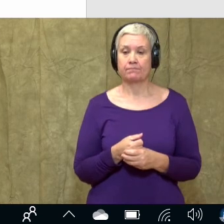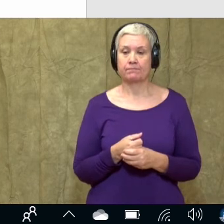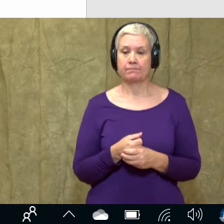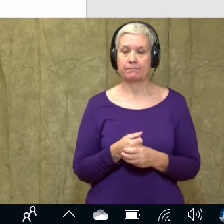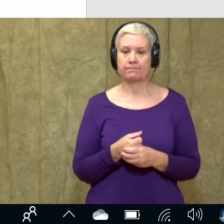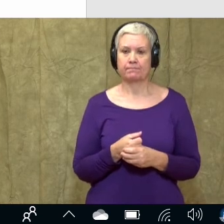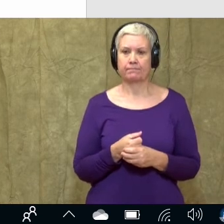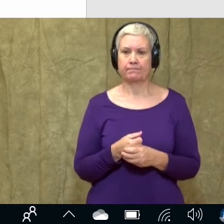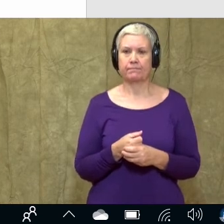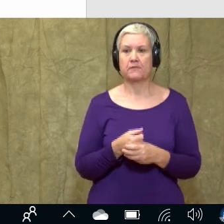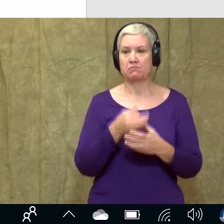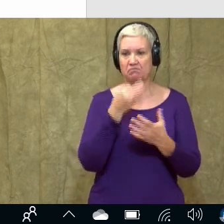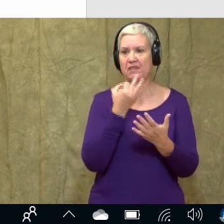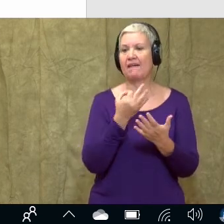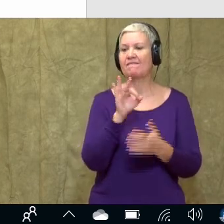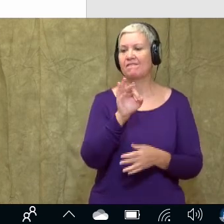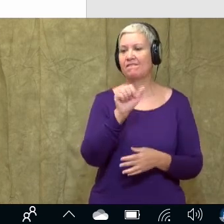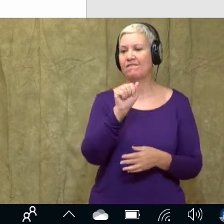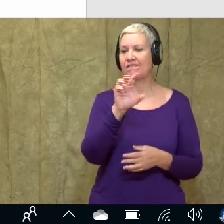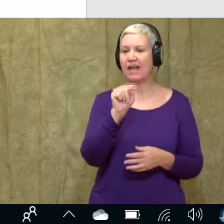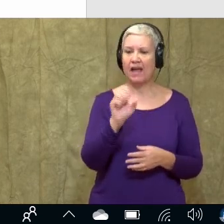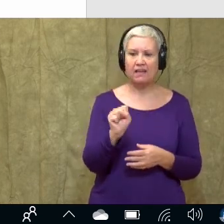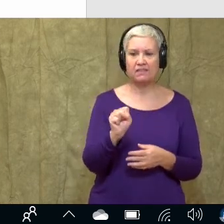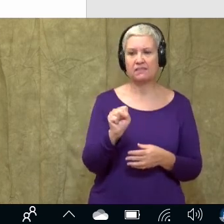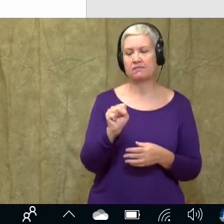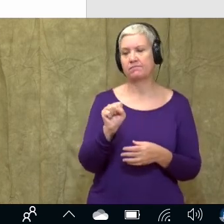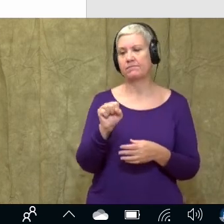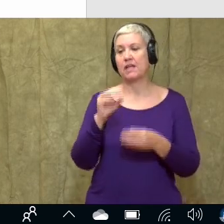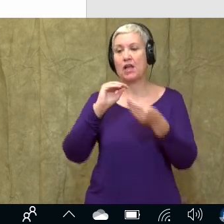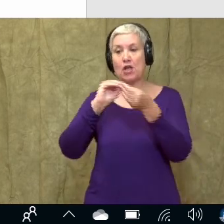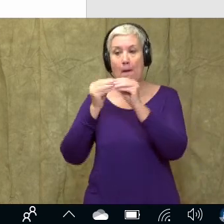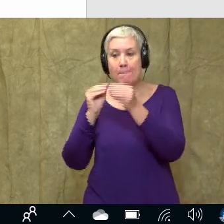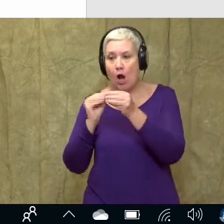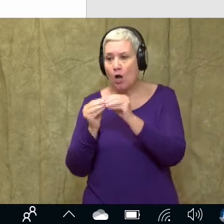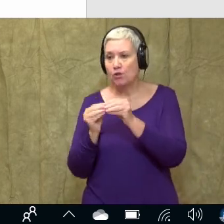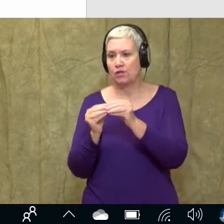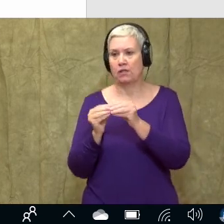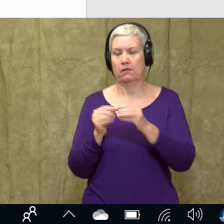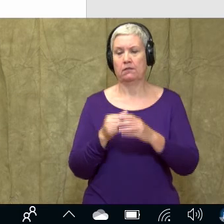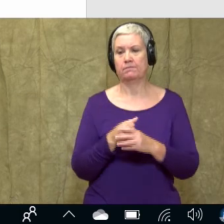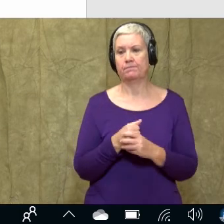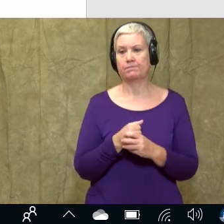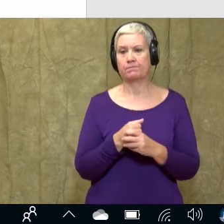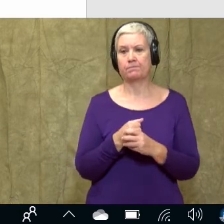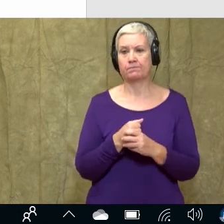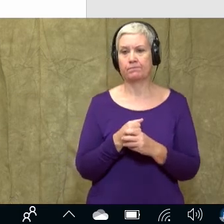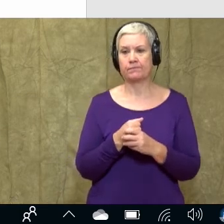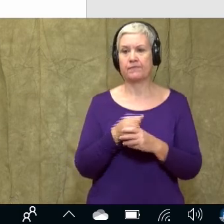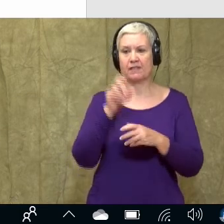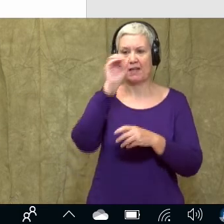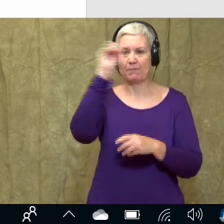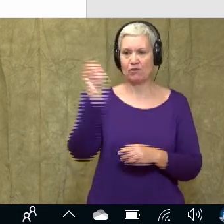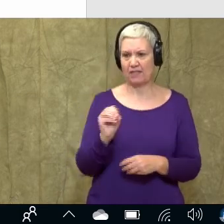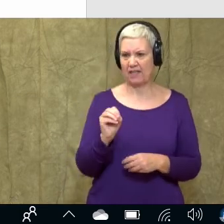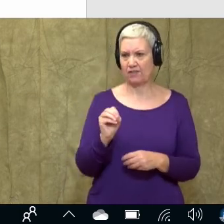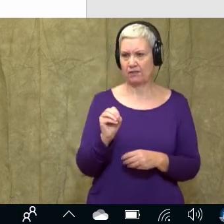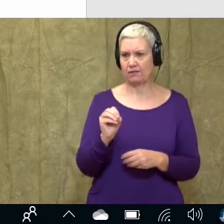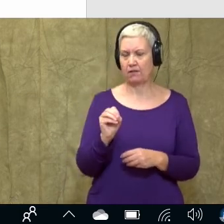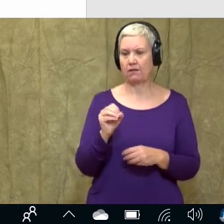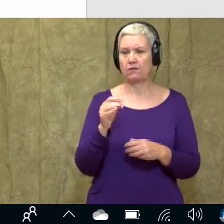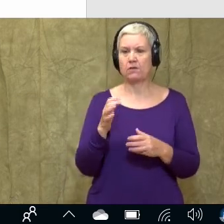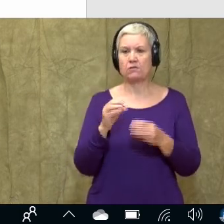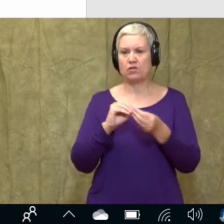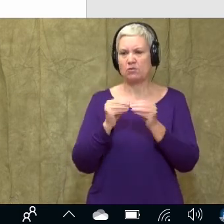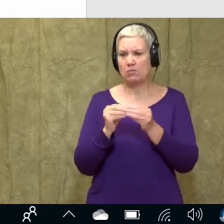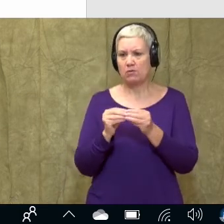use facts, statistics, those are your numbers, right? those percentages, those numbers that